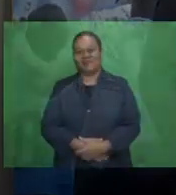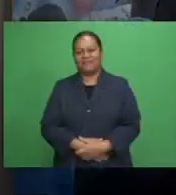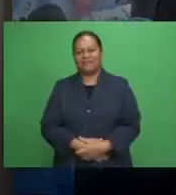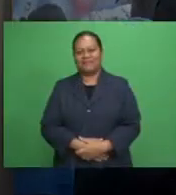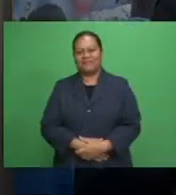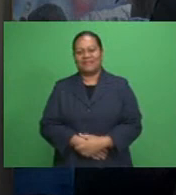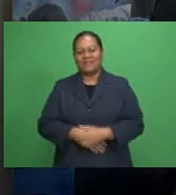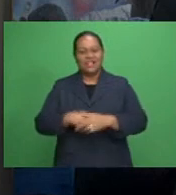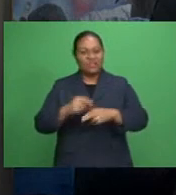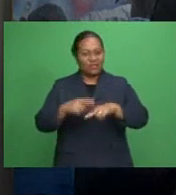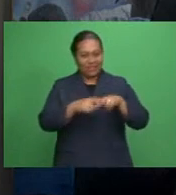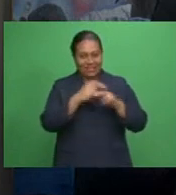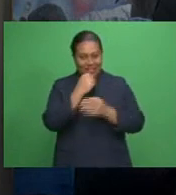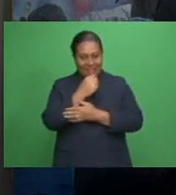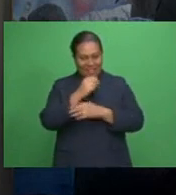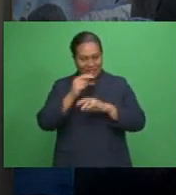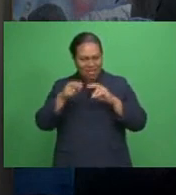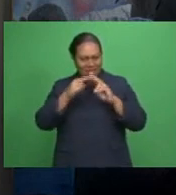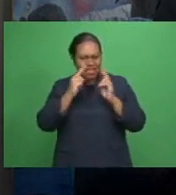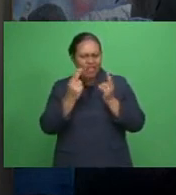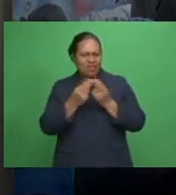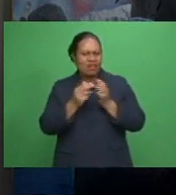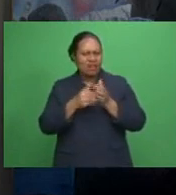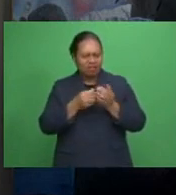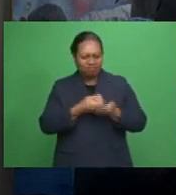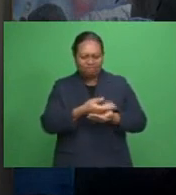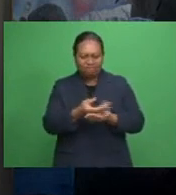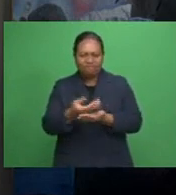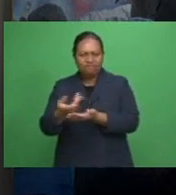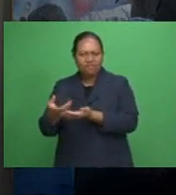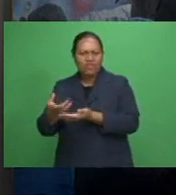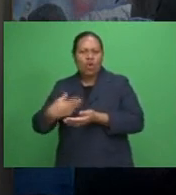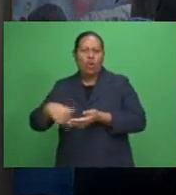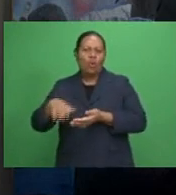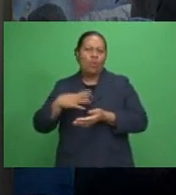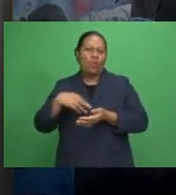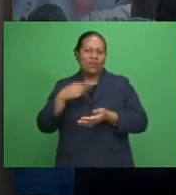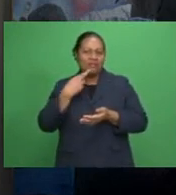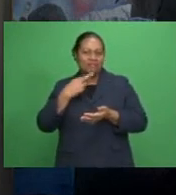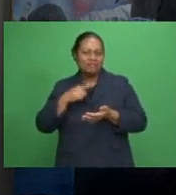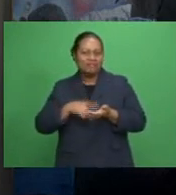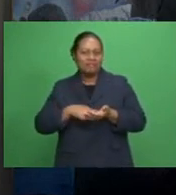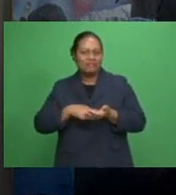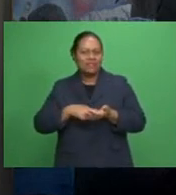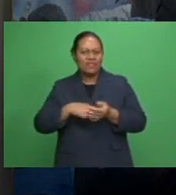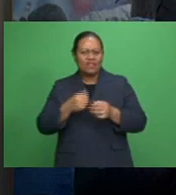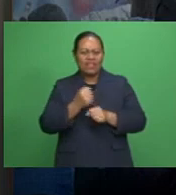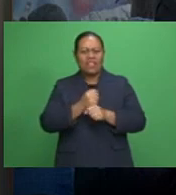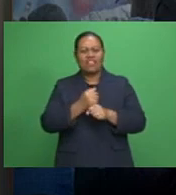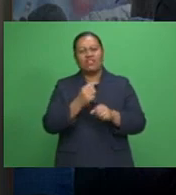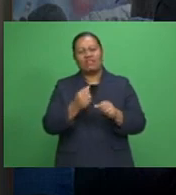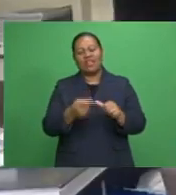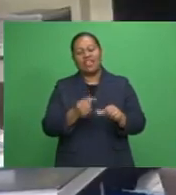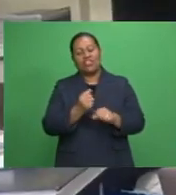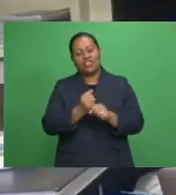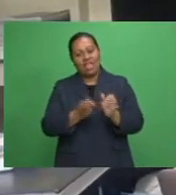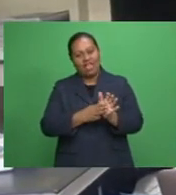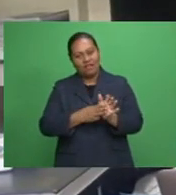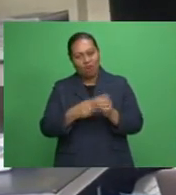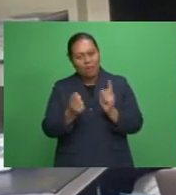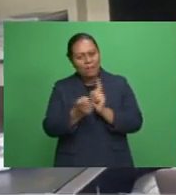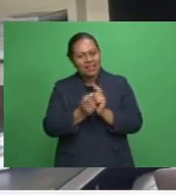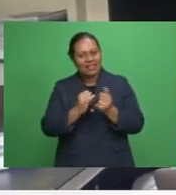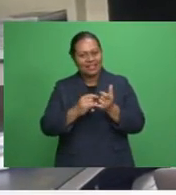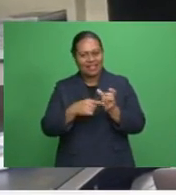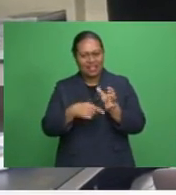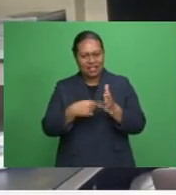The Fiji Rugby Union has circulated its annual report to members ahead of its annual general meeting on Saturday. The meeting will be chaired